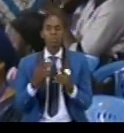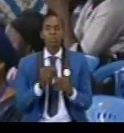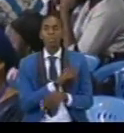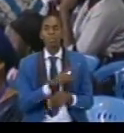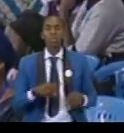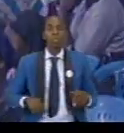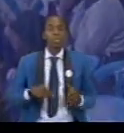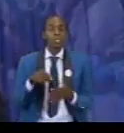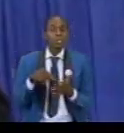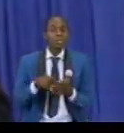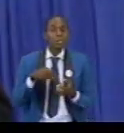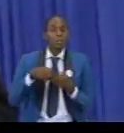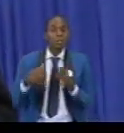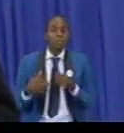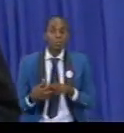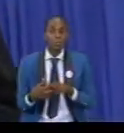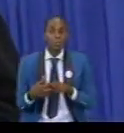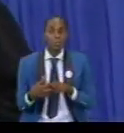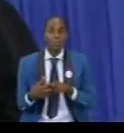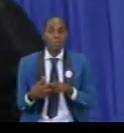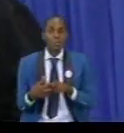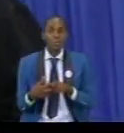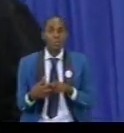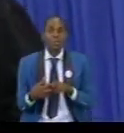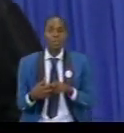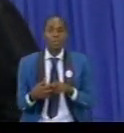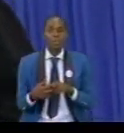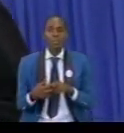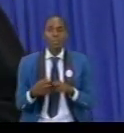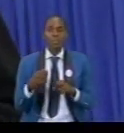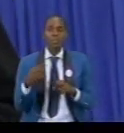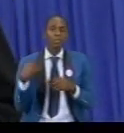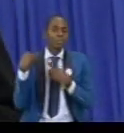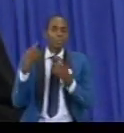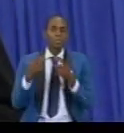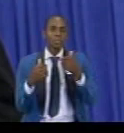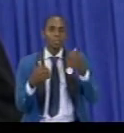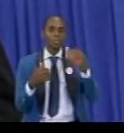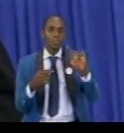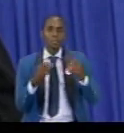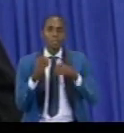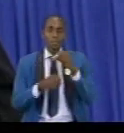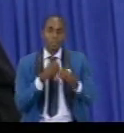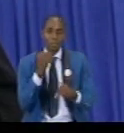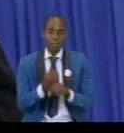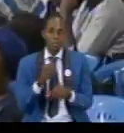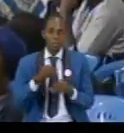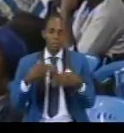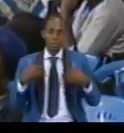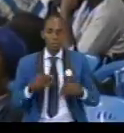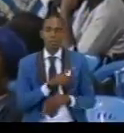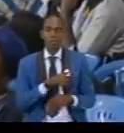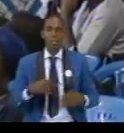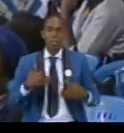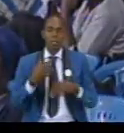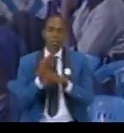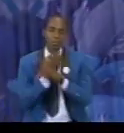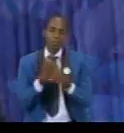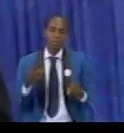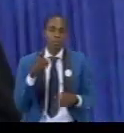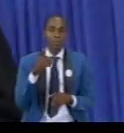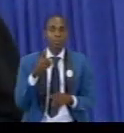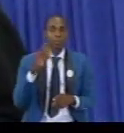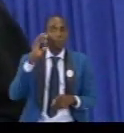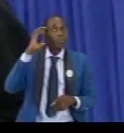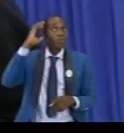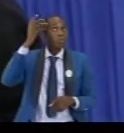problem is 18 years now in my body. The Lord has delivered me. Praise the Lord. Insanity of